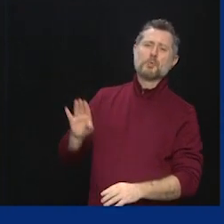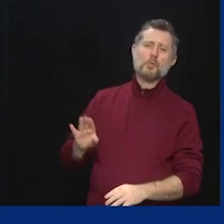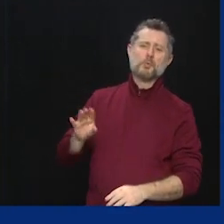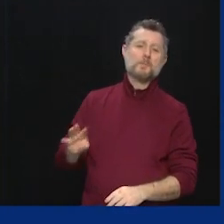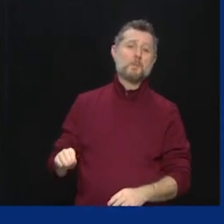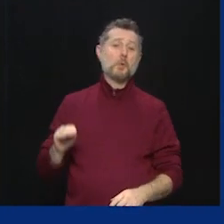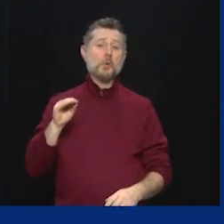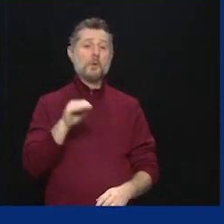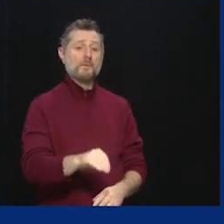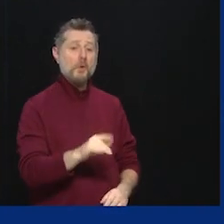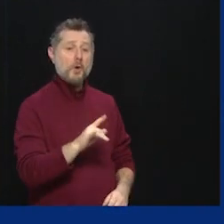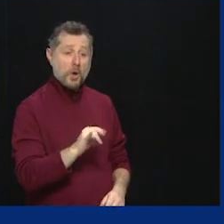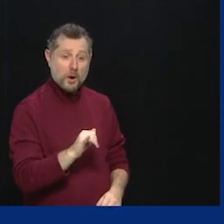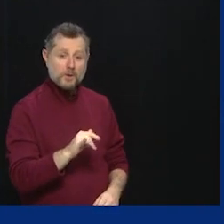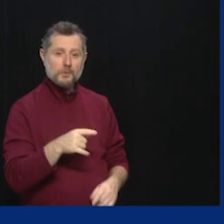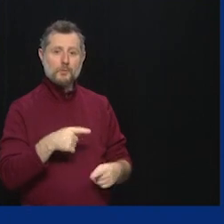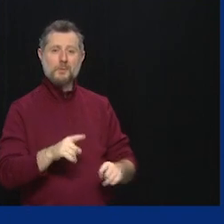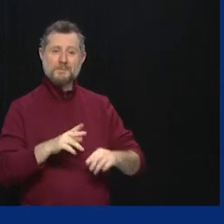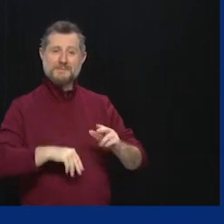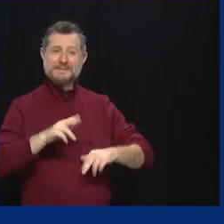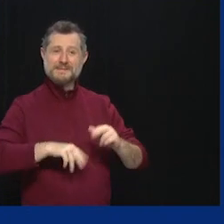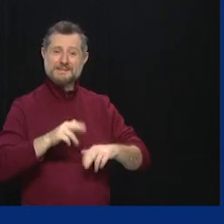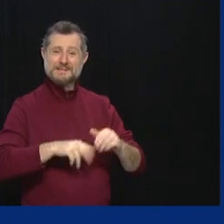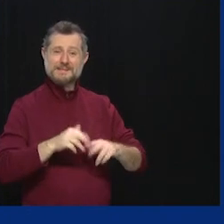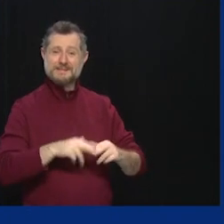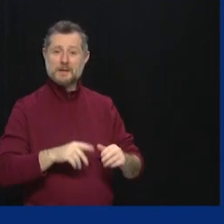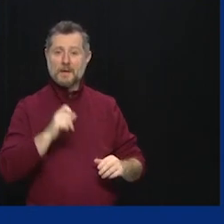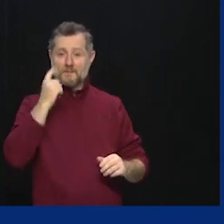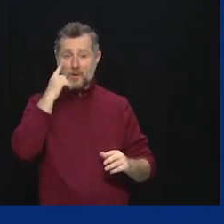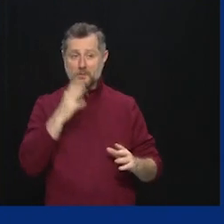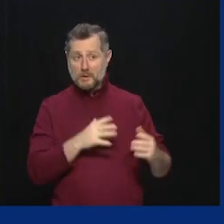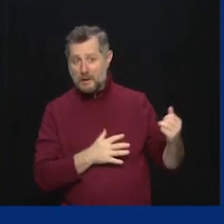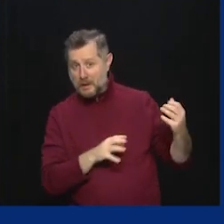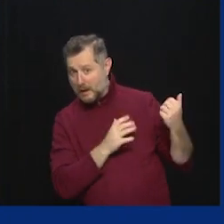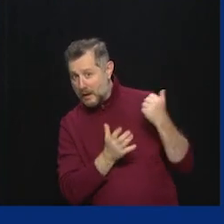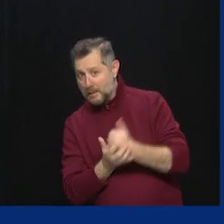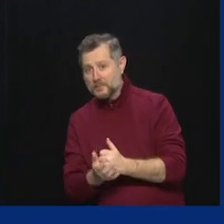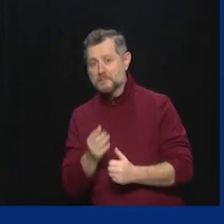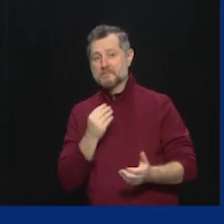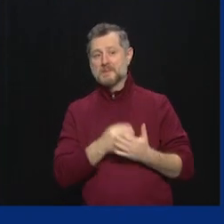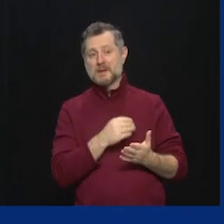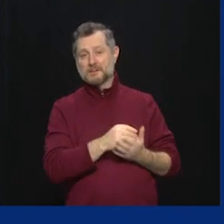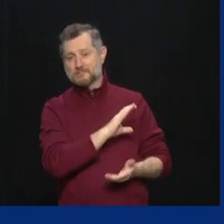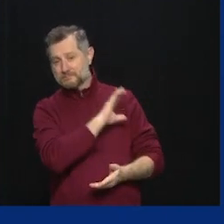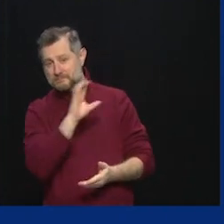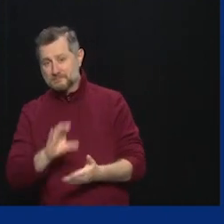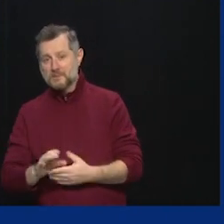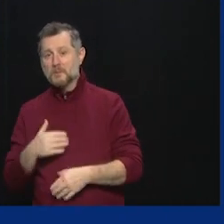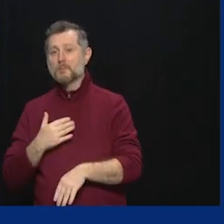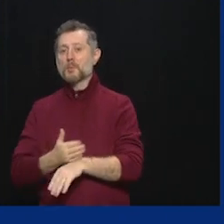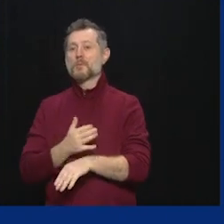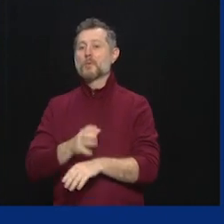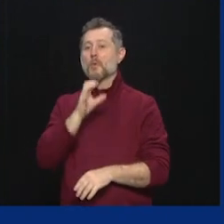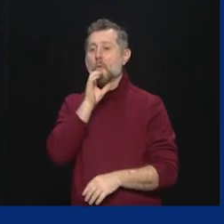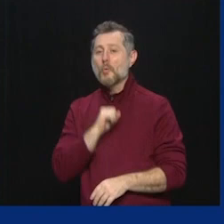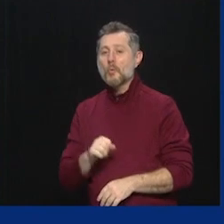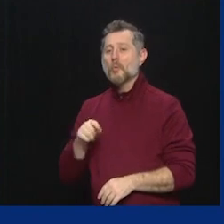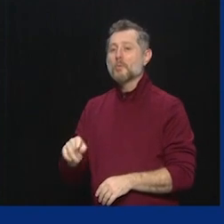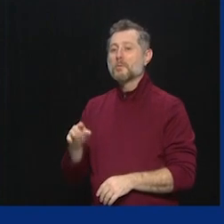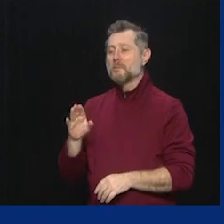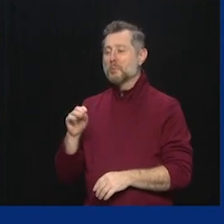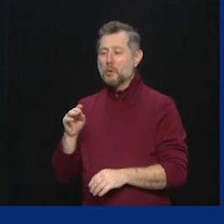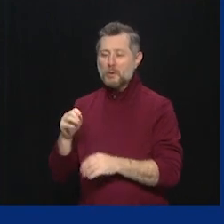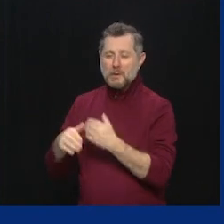And with the governor's help, we got some monies that were needed to improve the old barn. for a couple of years, and then this